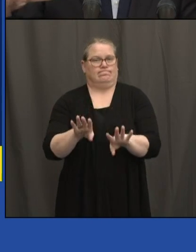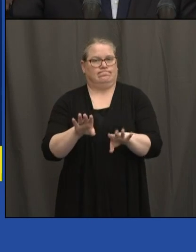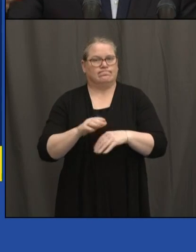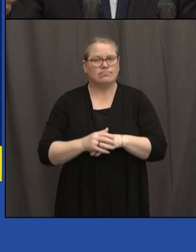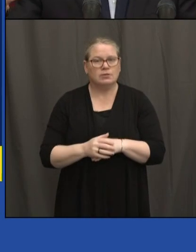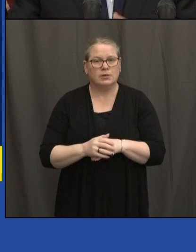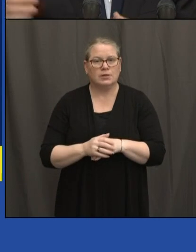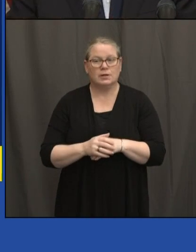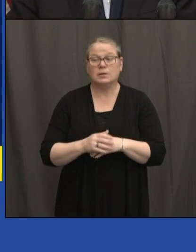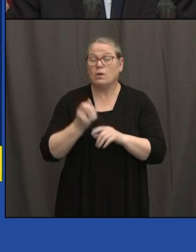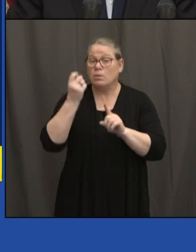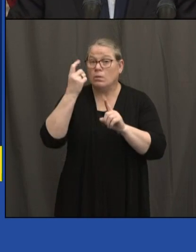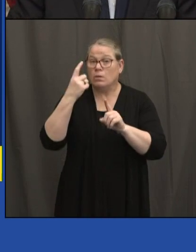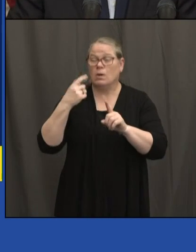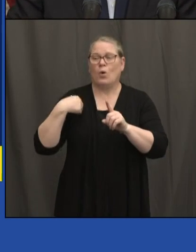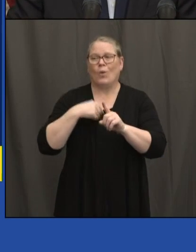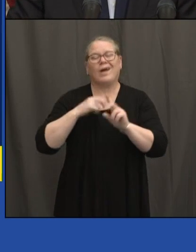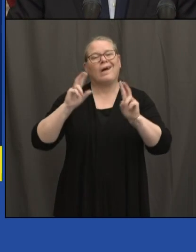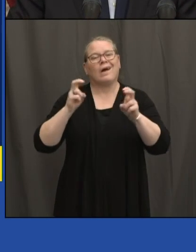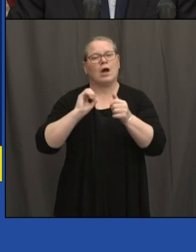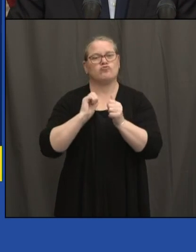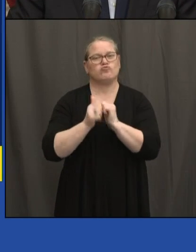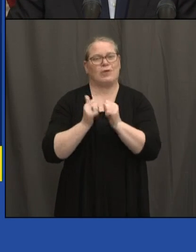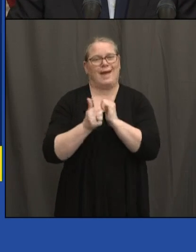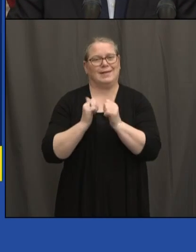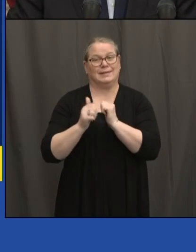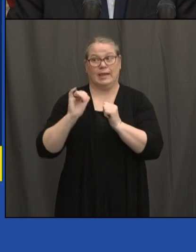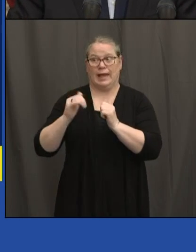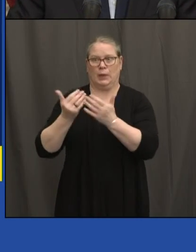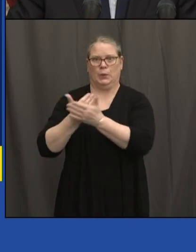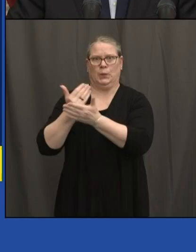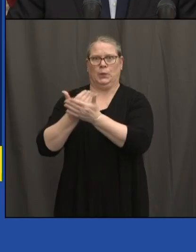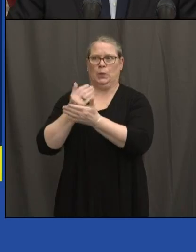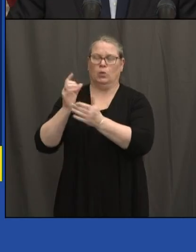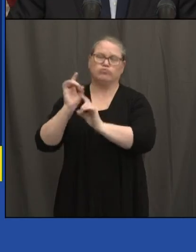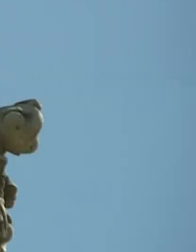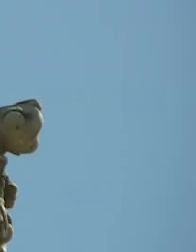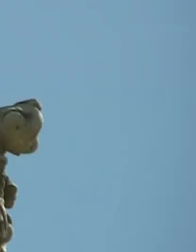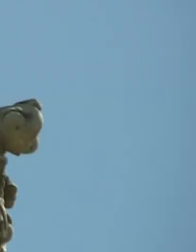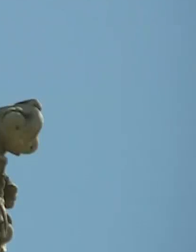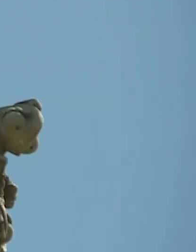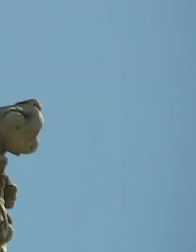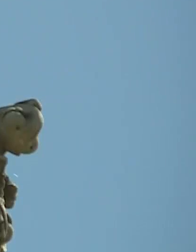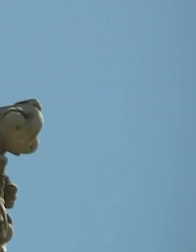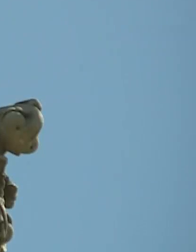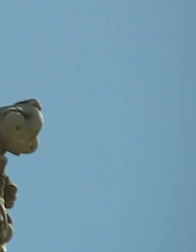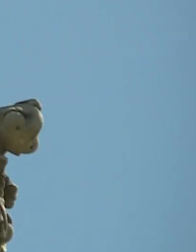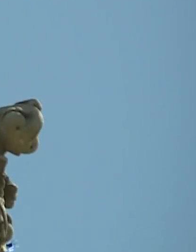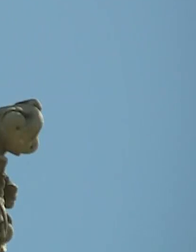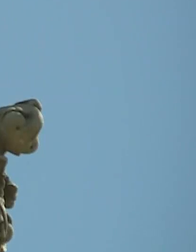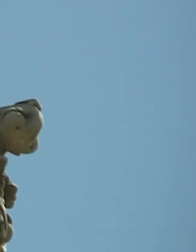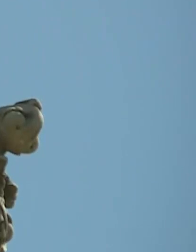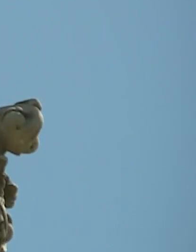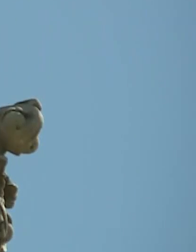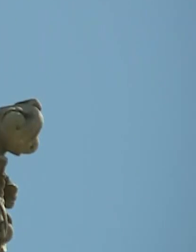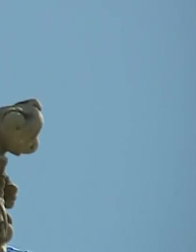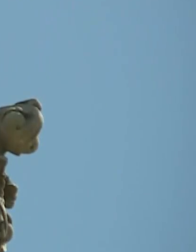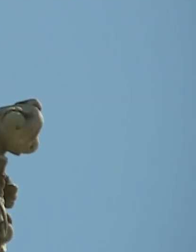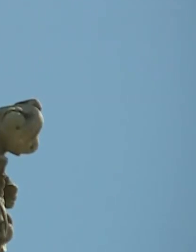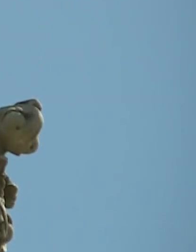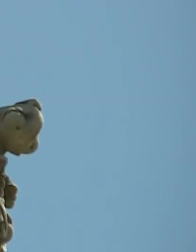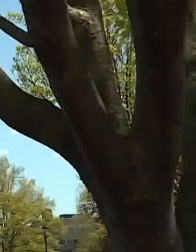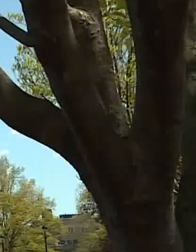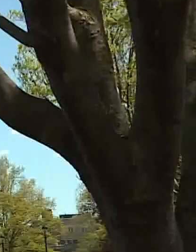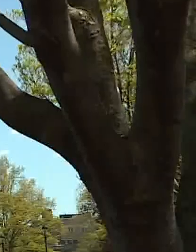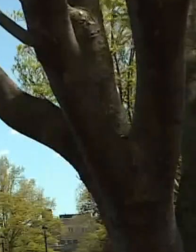of what could be this super contagious strain. Governor Lamont's executive powers are set to